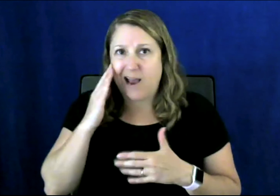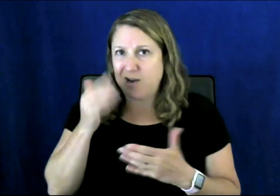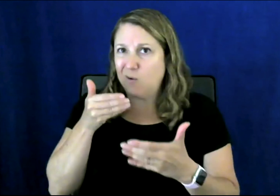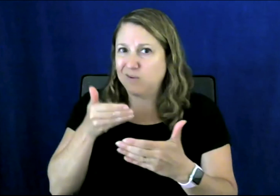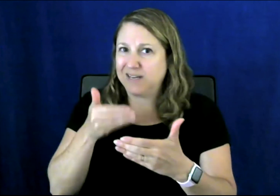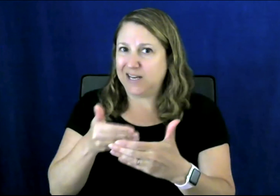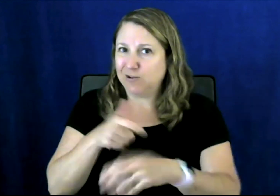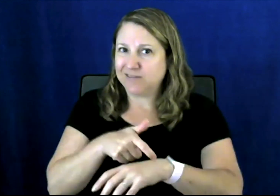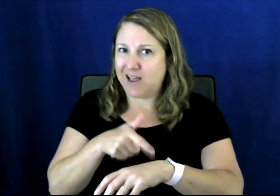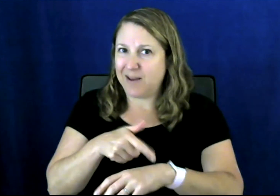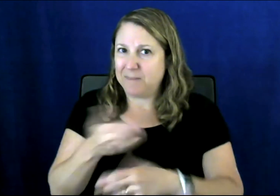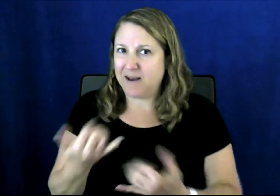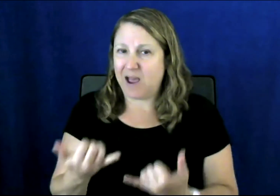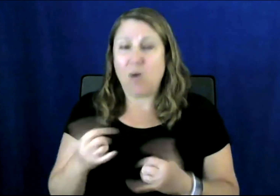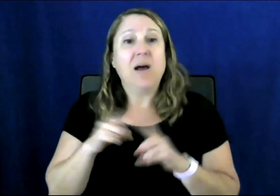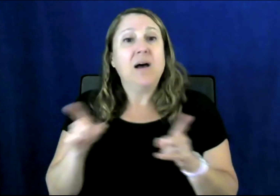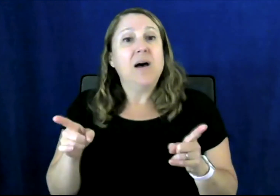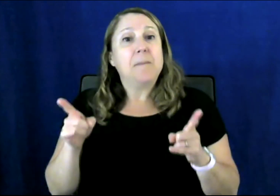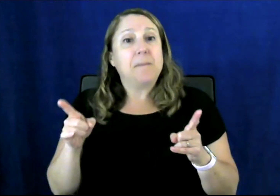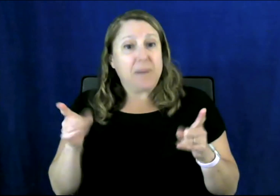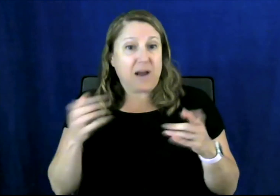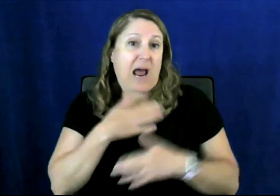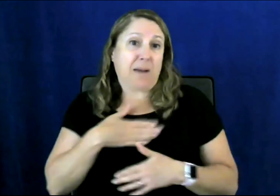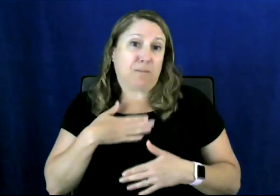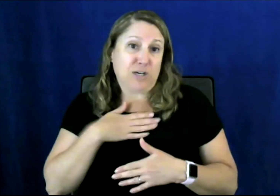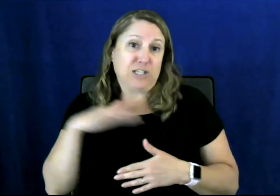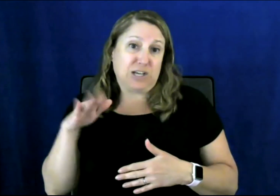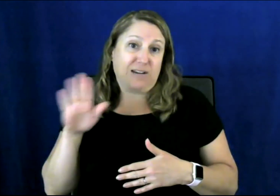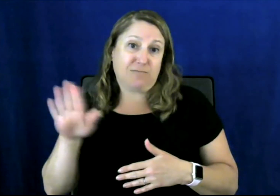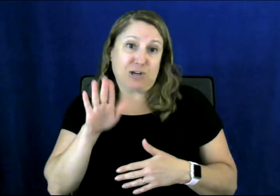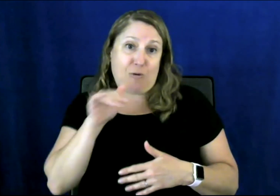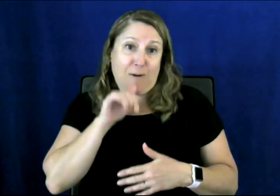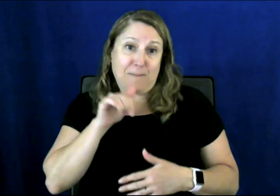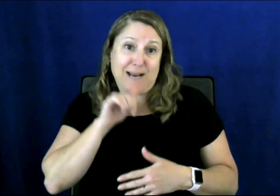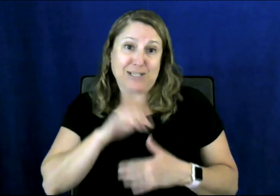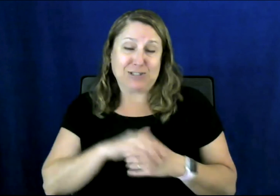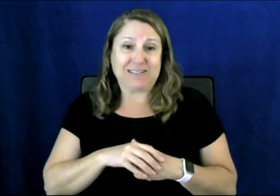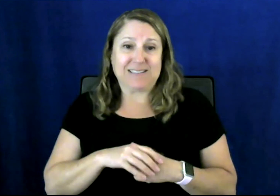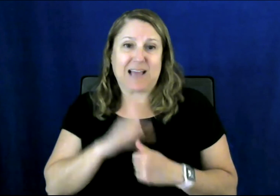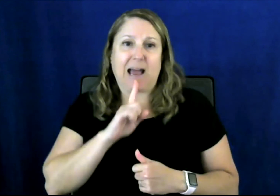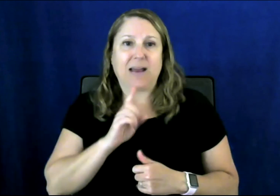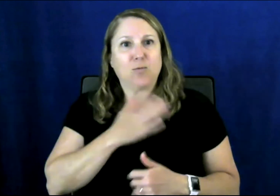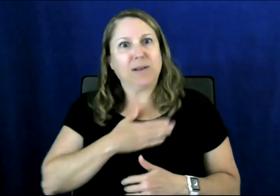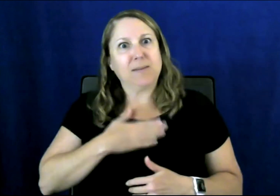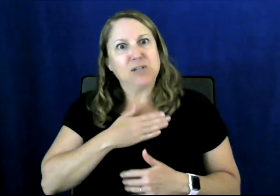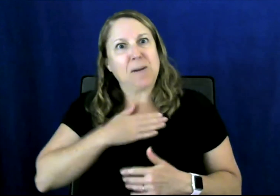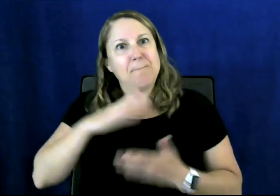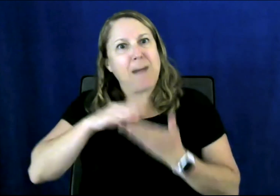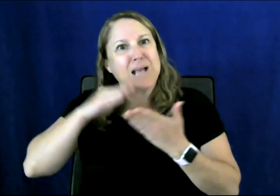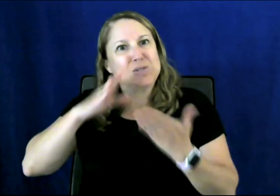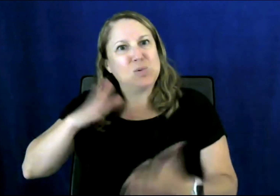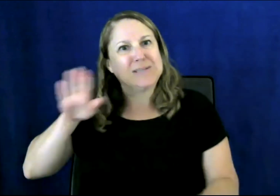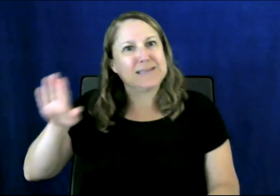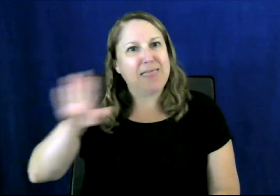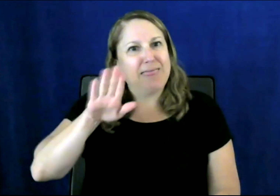end of the time, but I do appreciate your patience. I just so appreciate my students' wisdom and the opportunity to